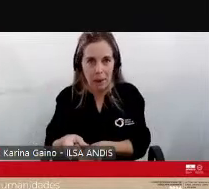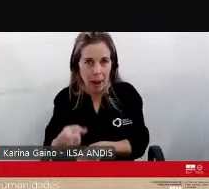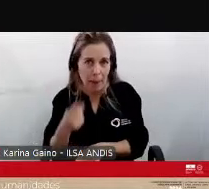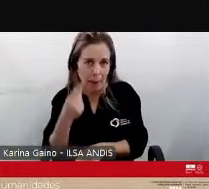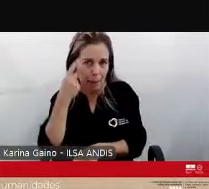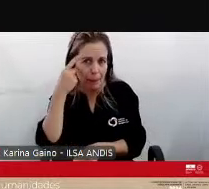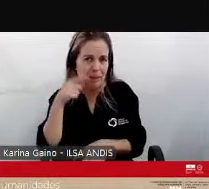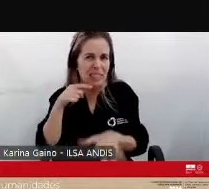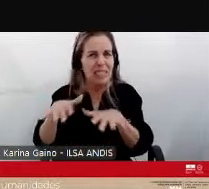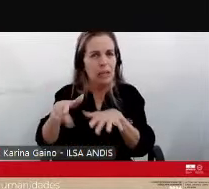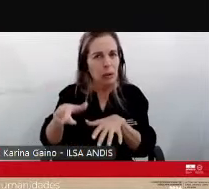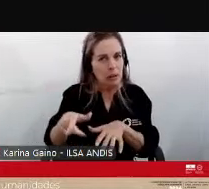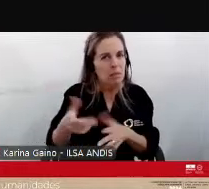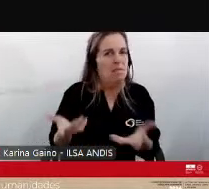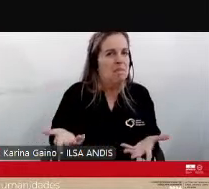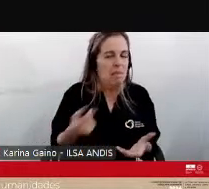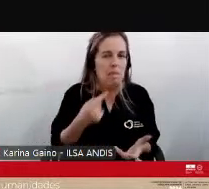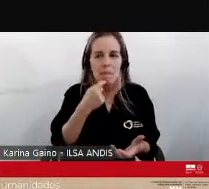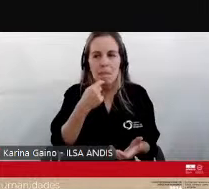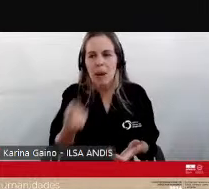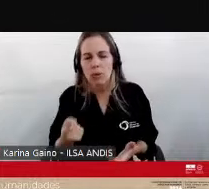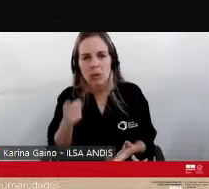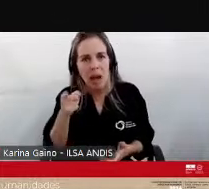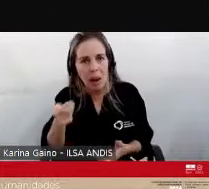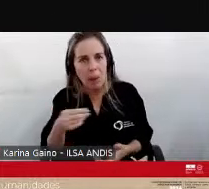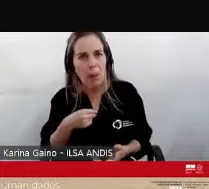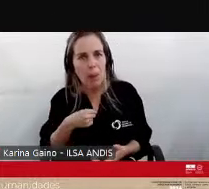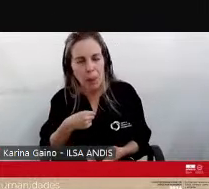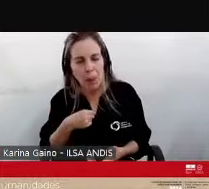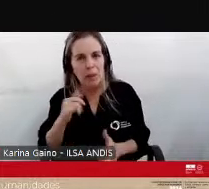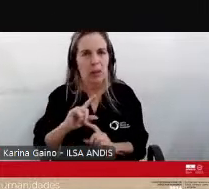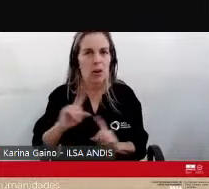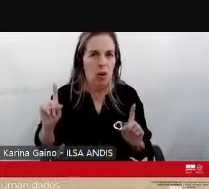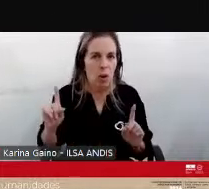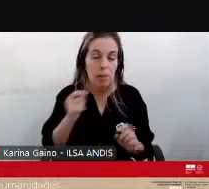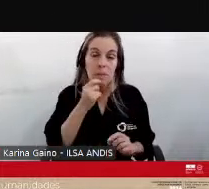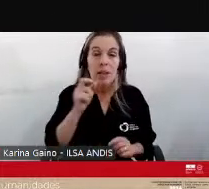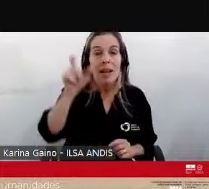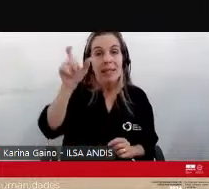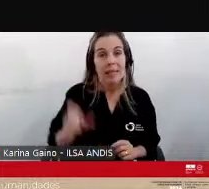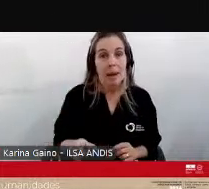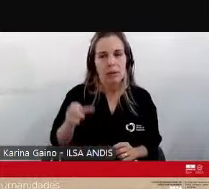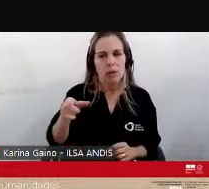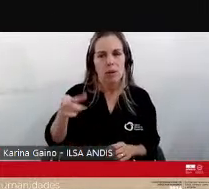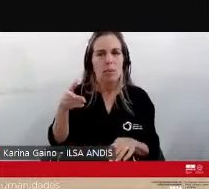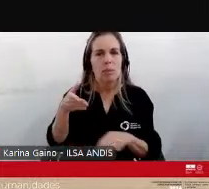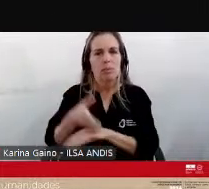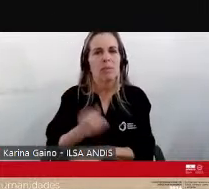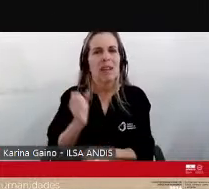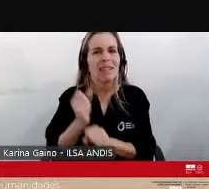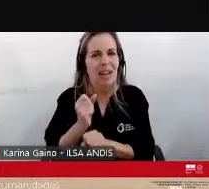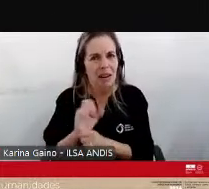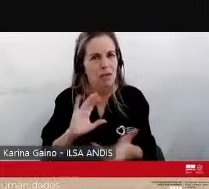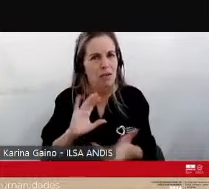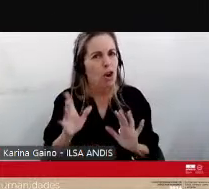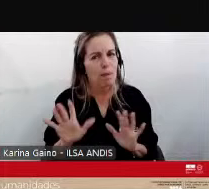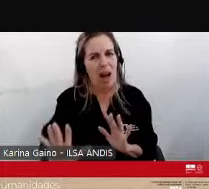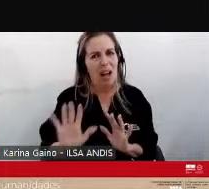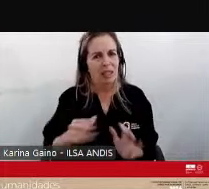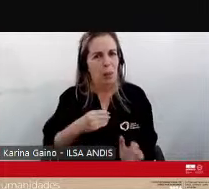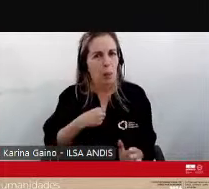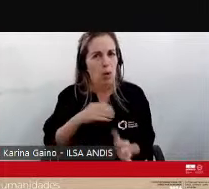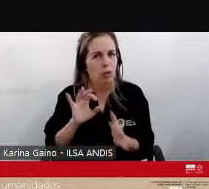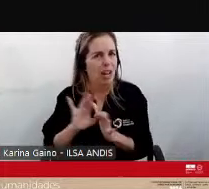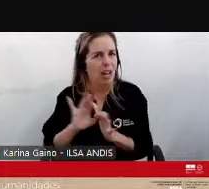involuntariness, has the worker entered into a job of their own free will and based their decision on accurate information